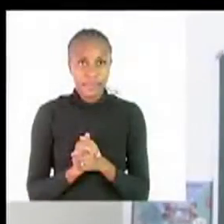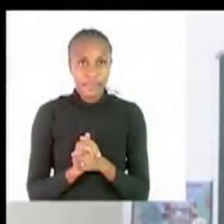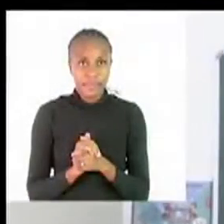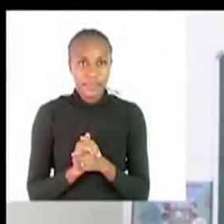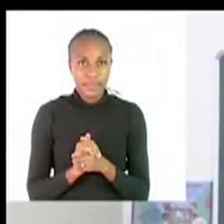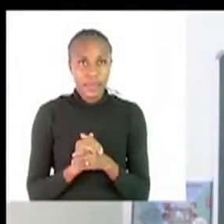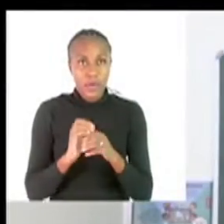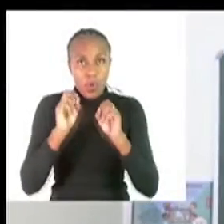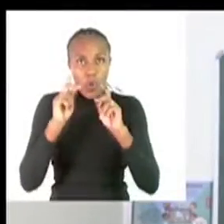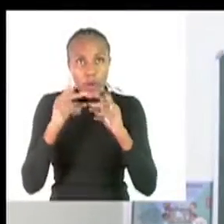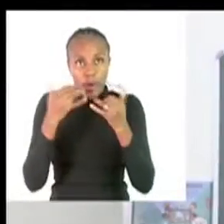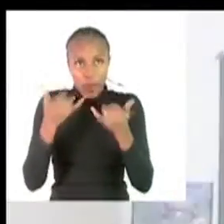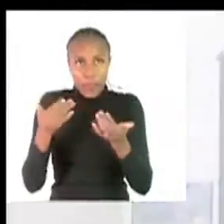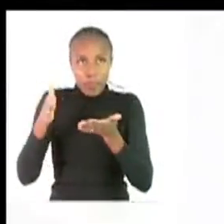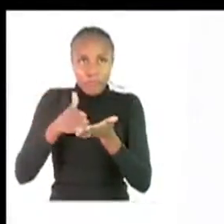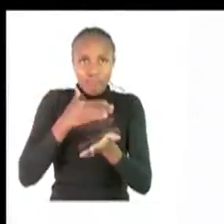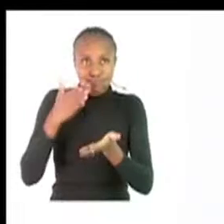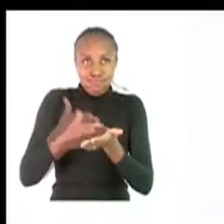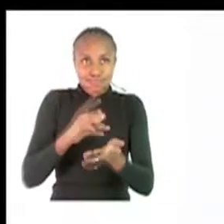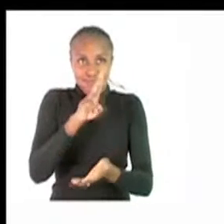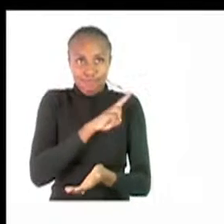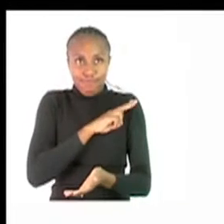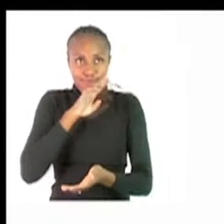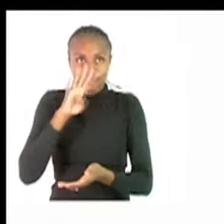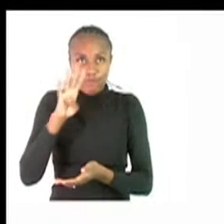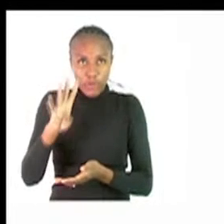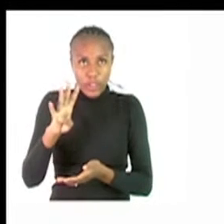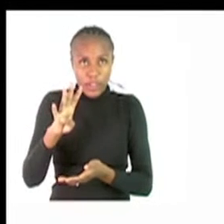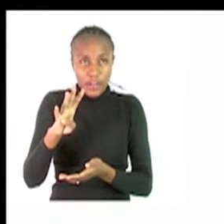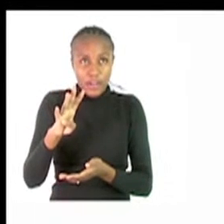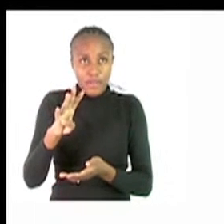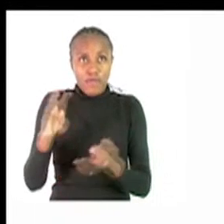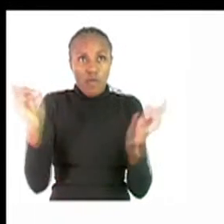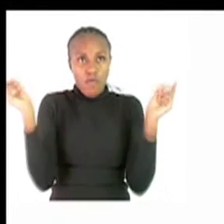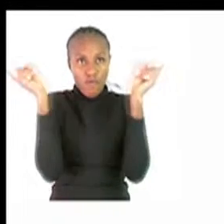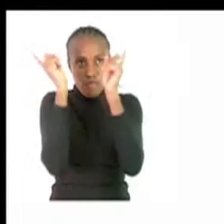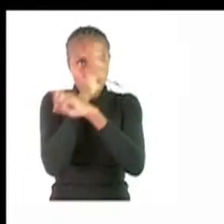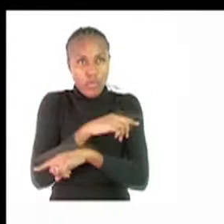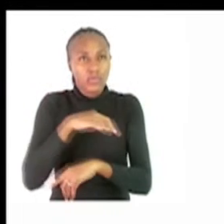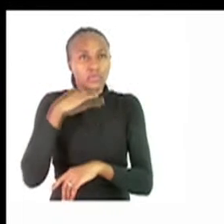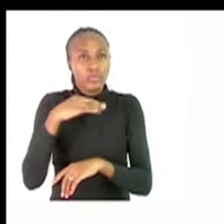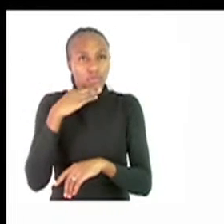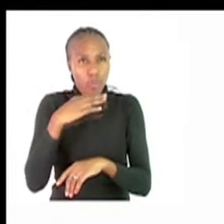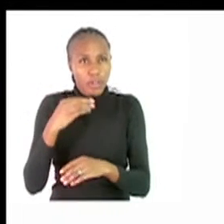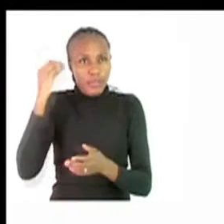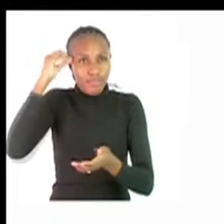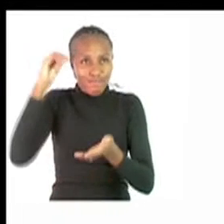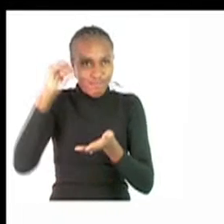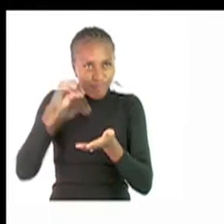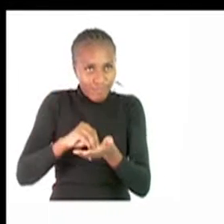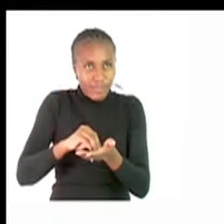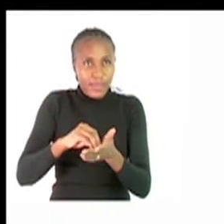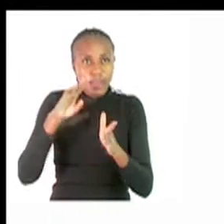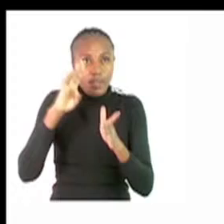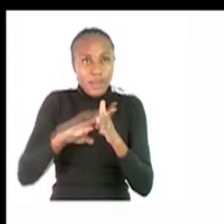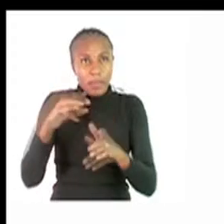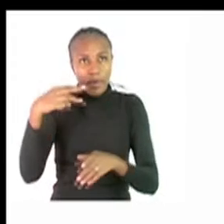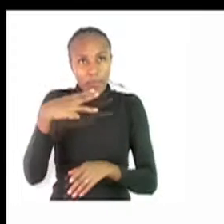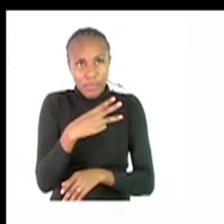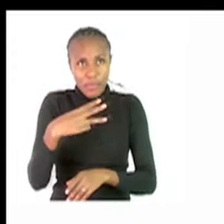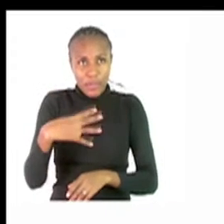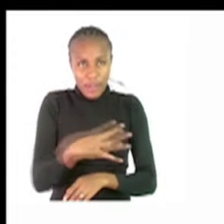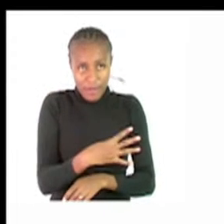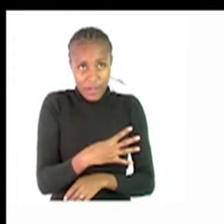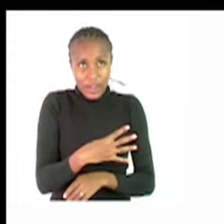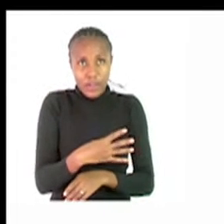Let's turn to page 24. Myth and taboos around HIV and AIDS. Discuss the myth